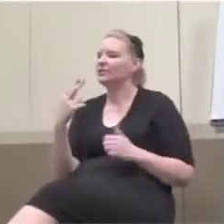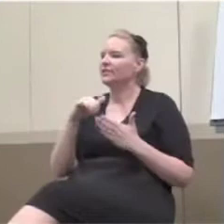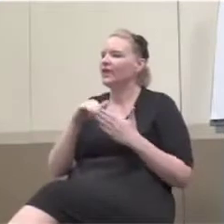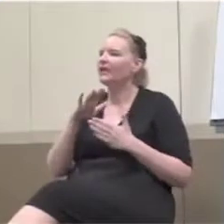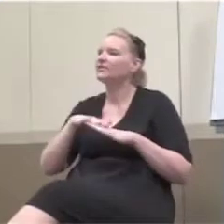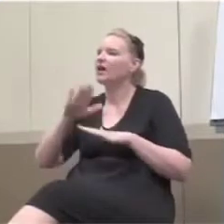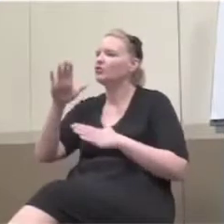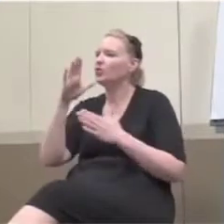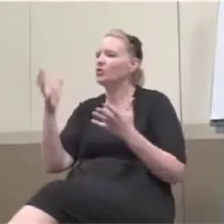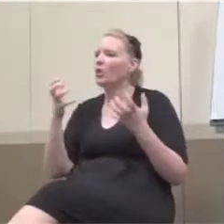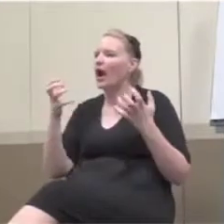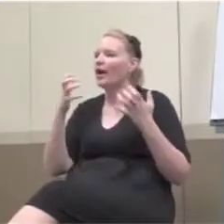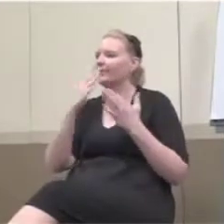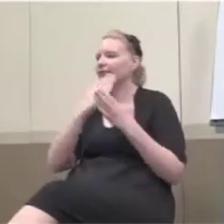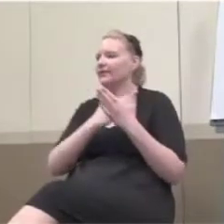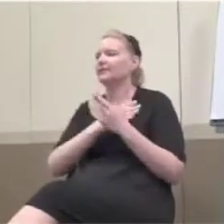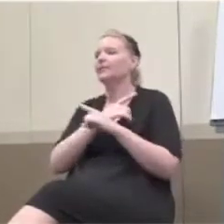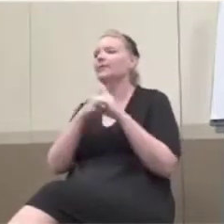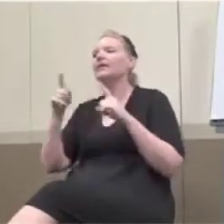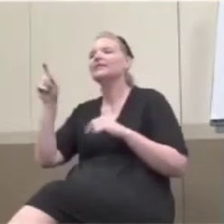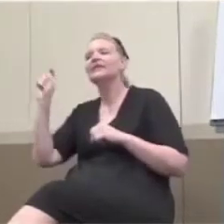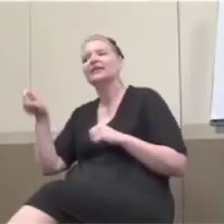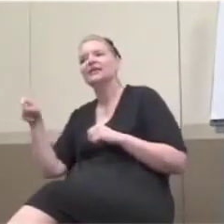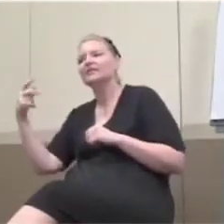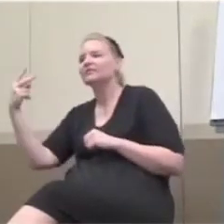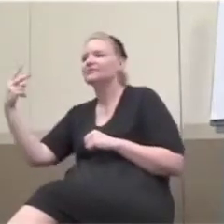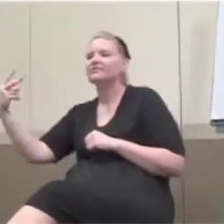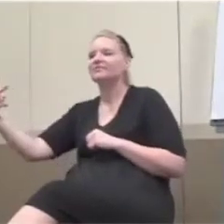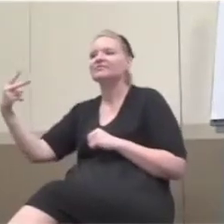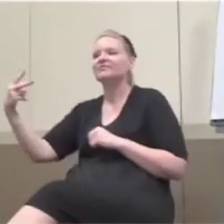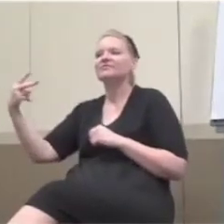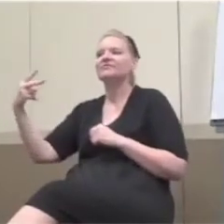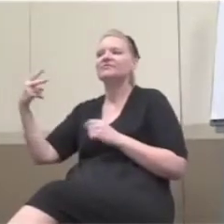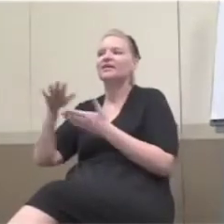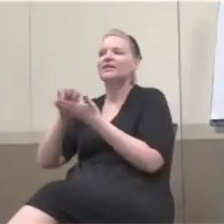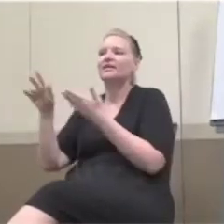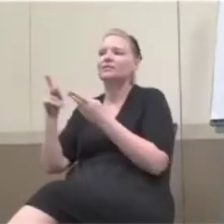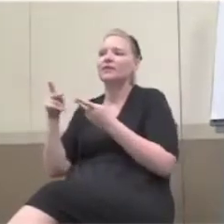your want list? Yeah. Okay, but on your need list, you just need a clean plate to eat.